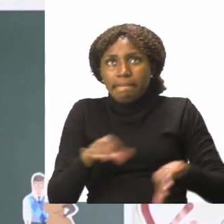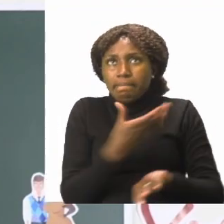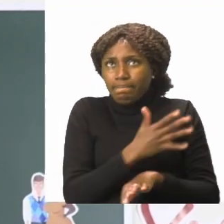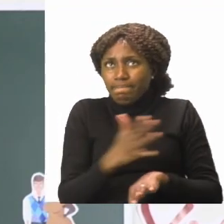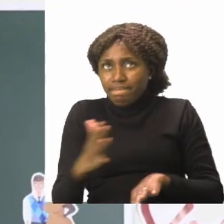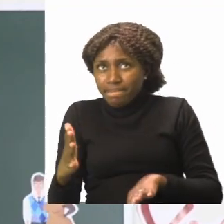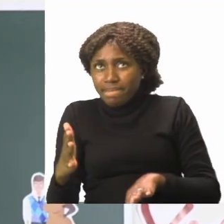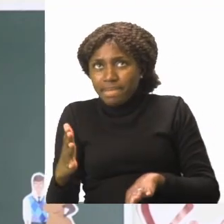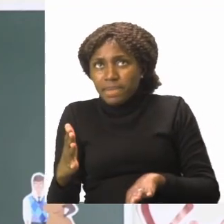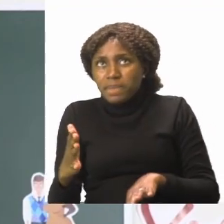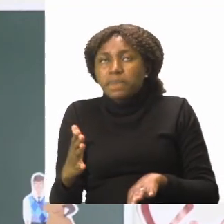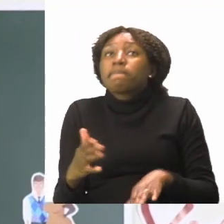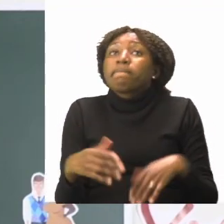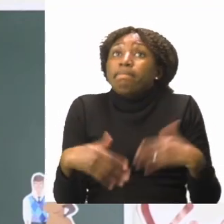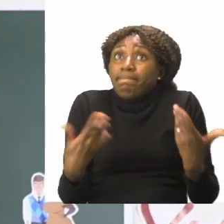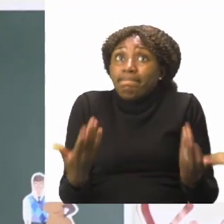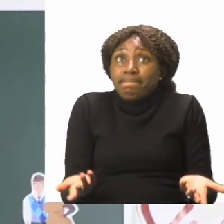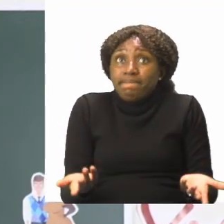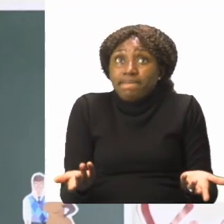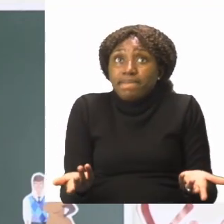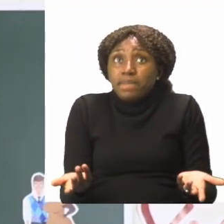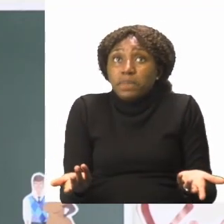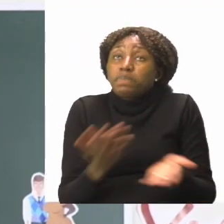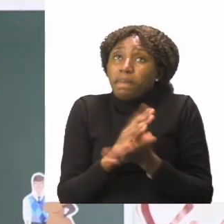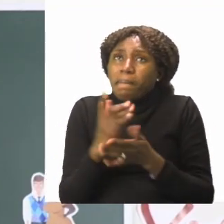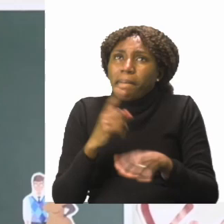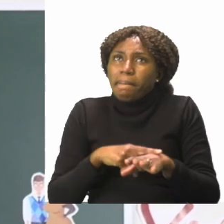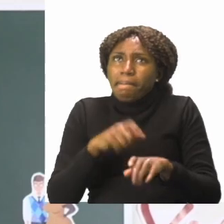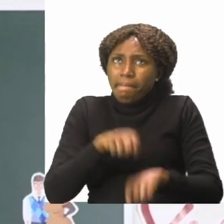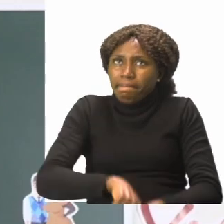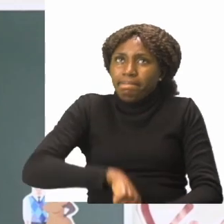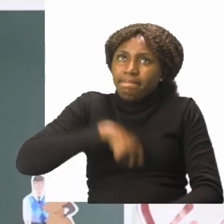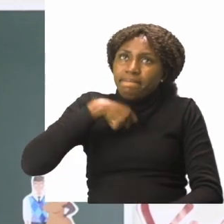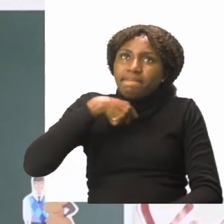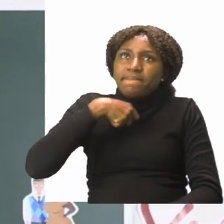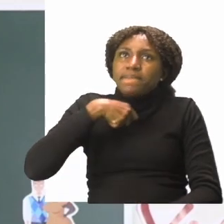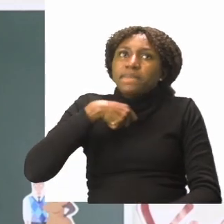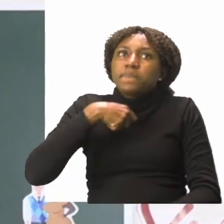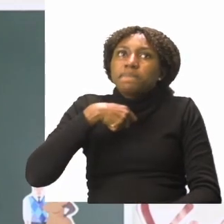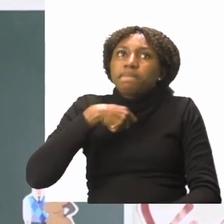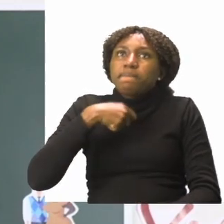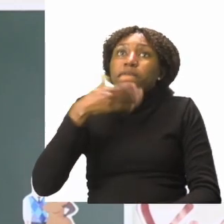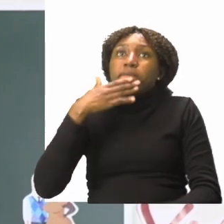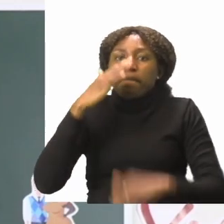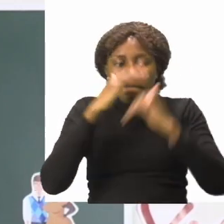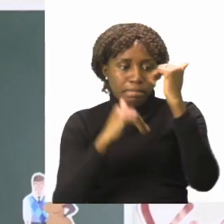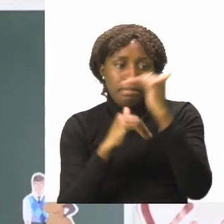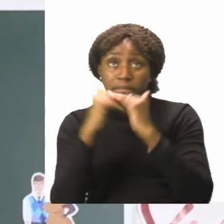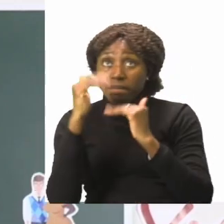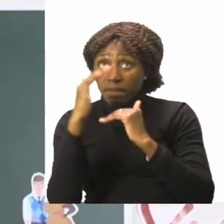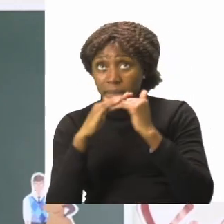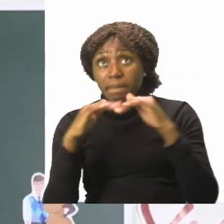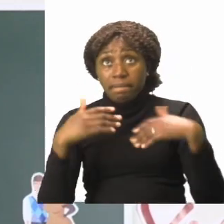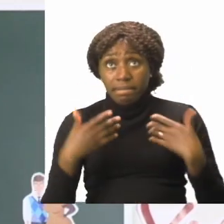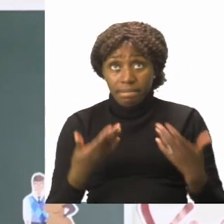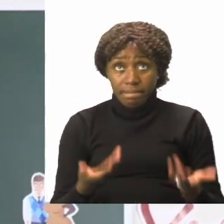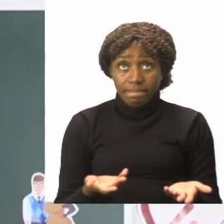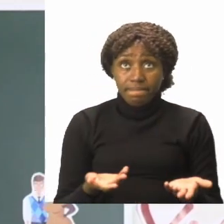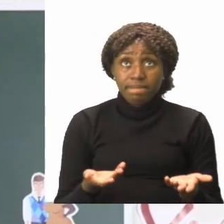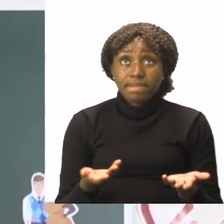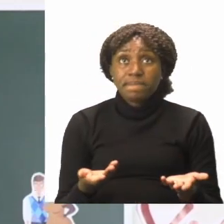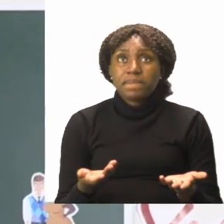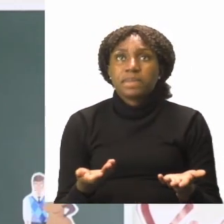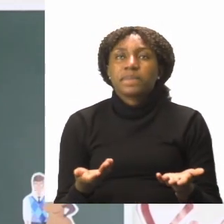only occupation where someone has to wear overalls. We also have construction people who